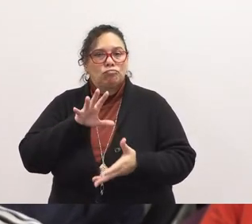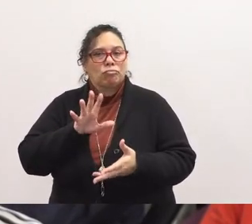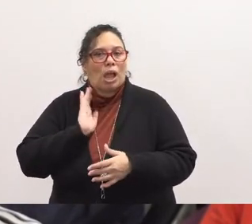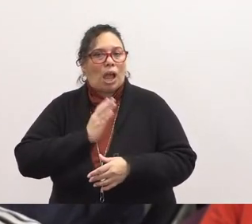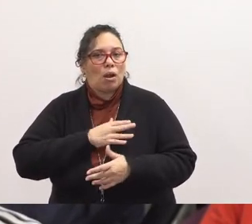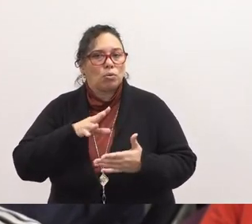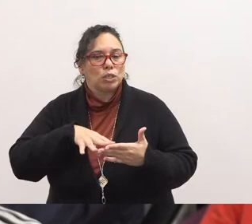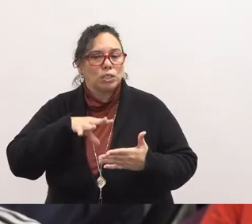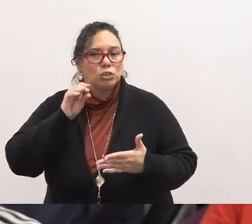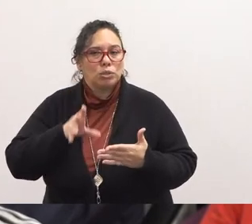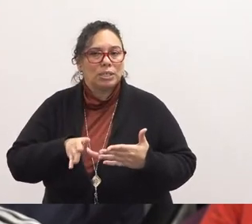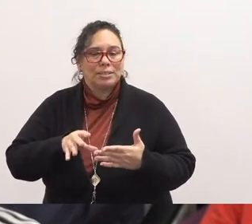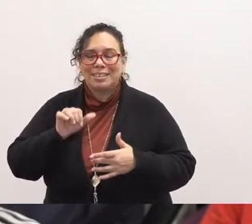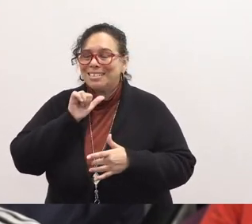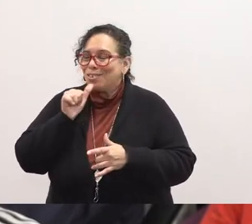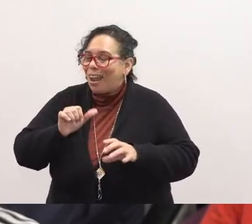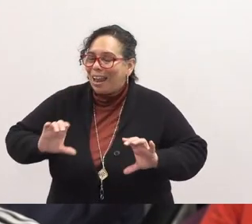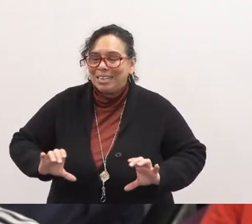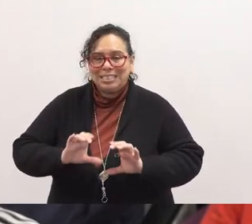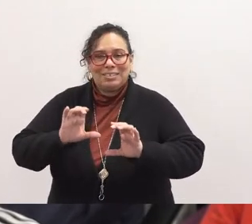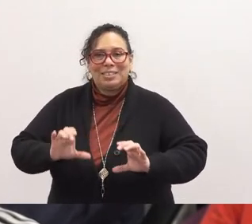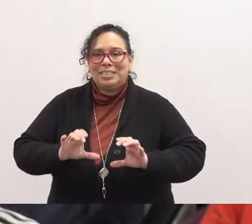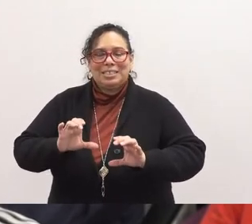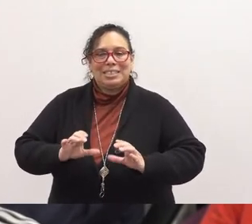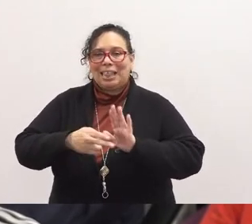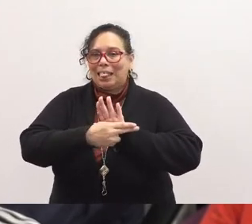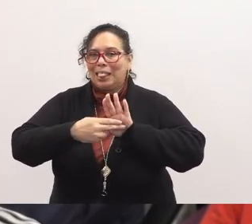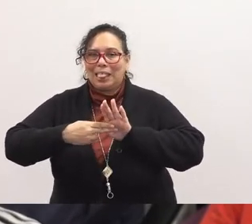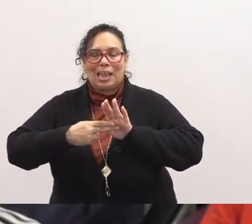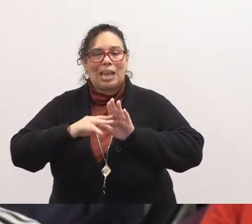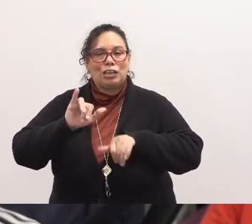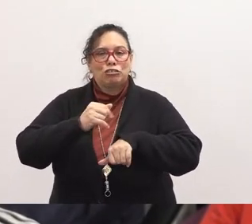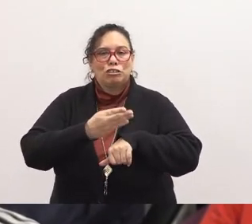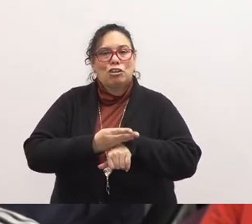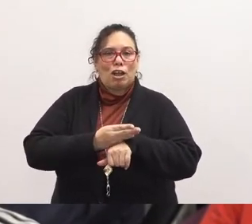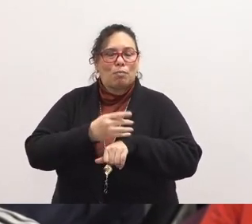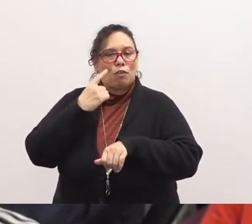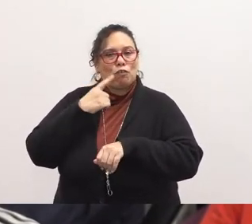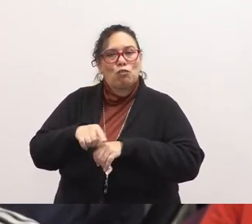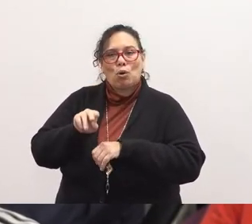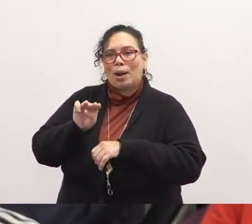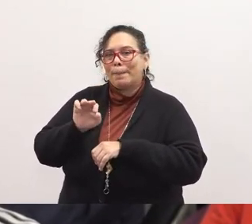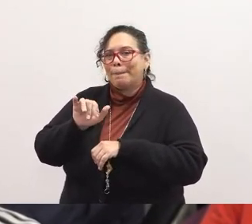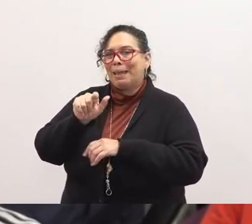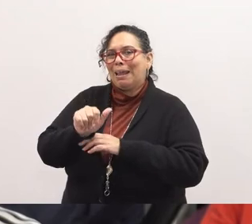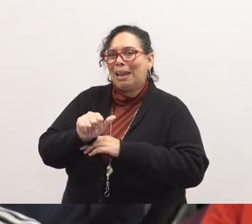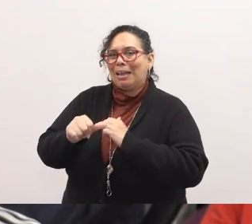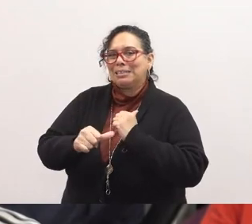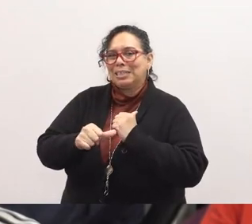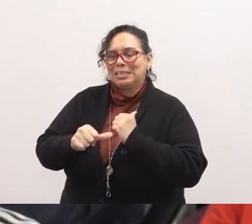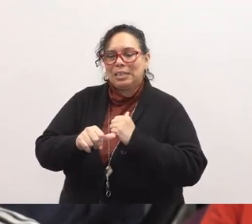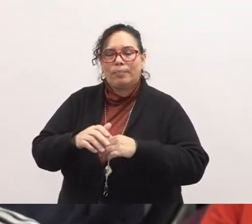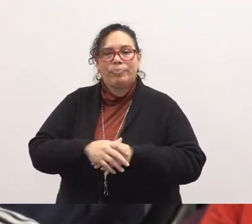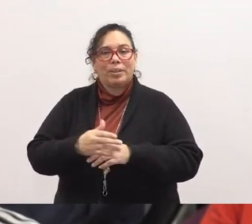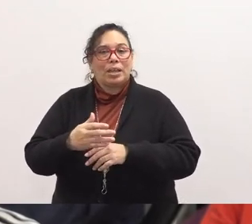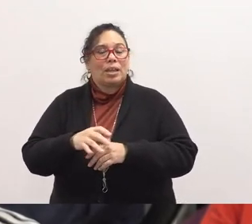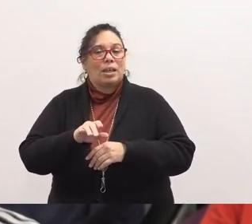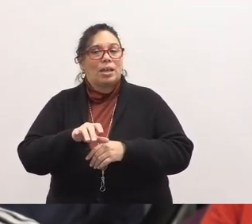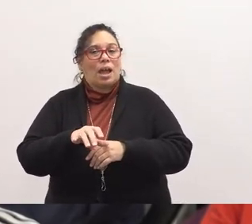not activities in the job description of a media assistant. Tincher's Literacy Night was last week. That it was a program that